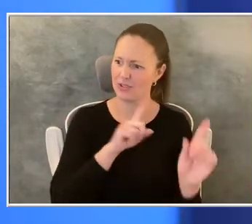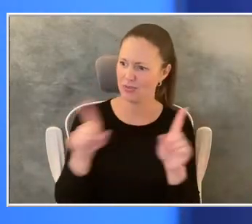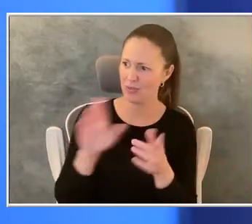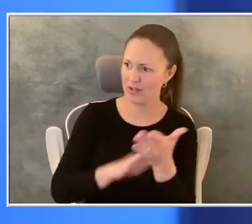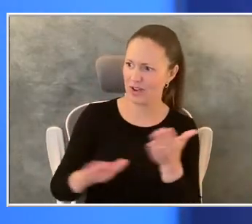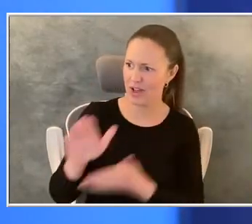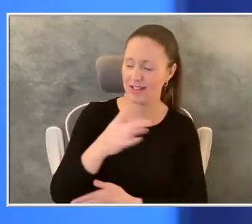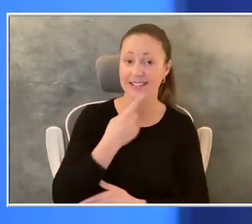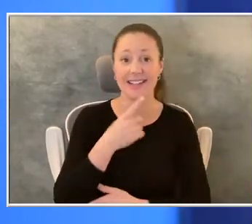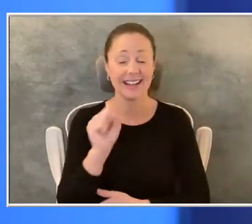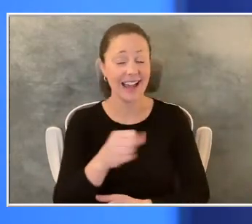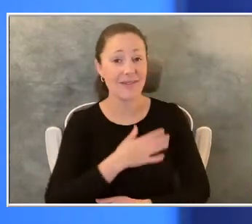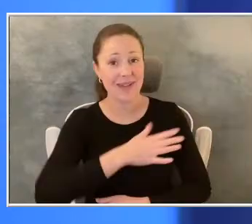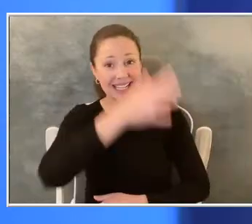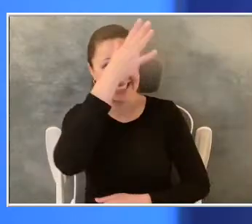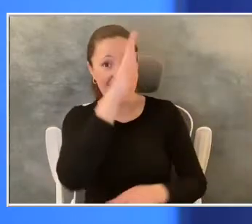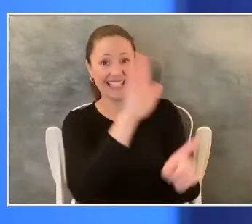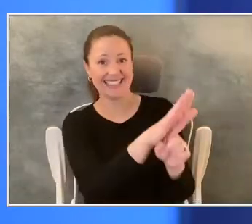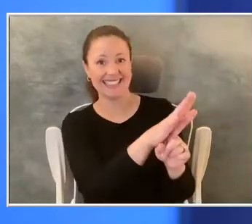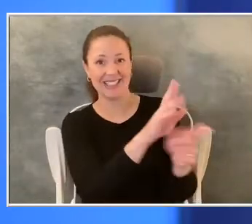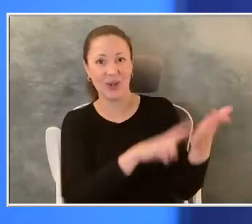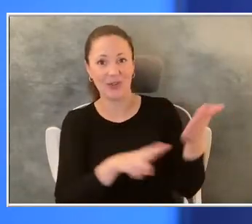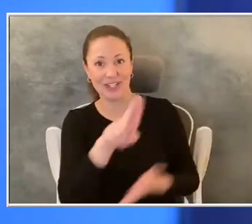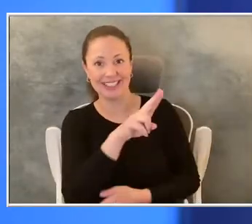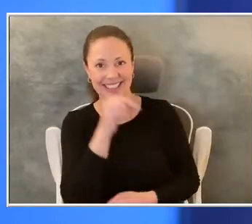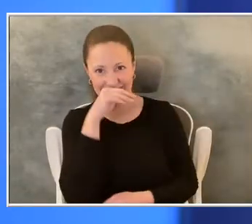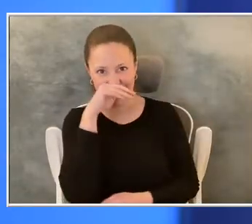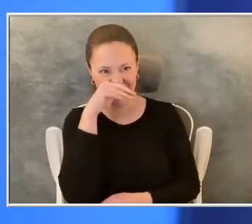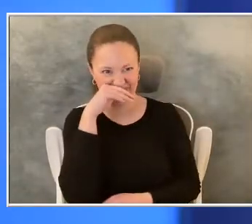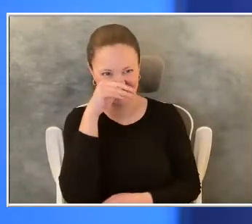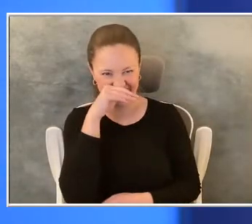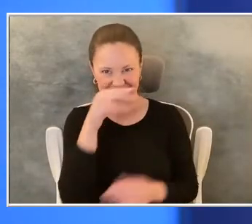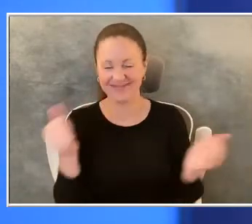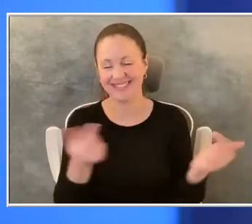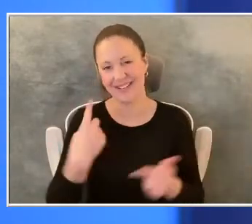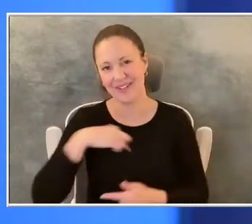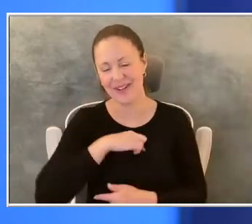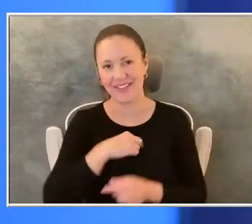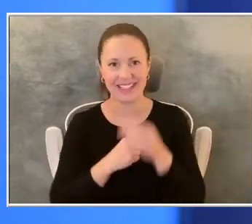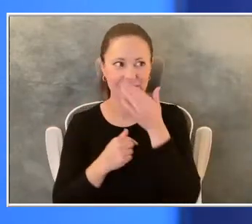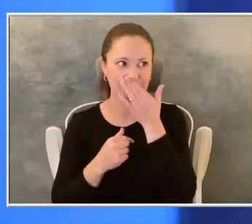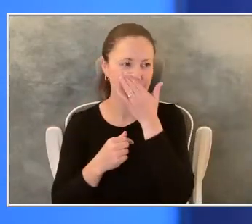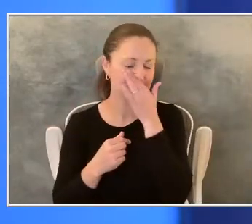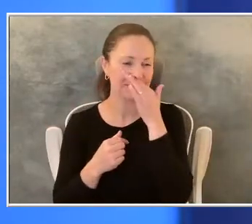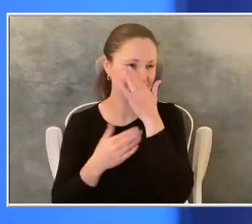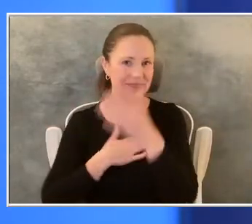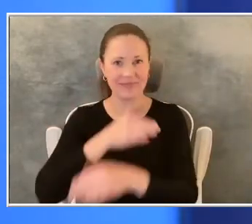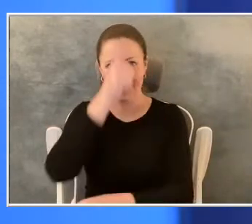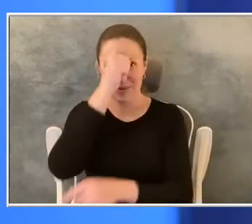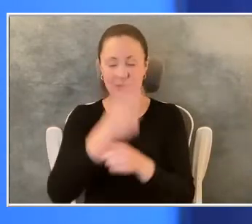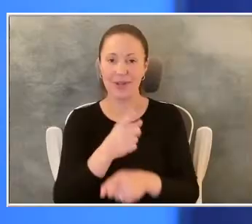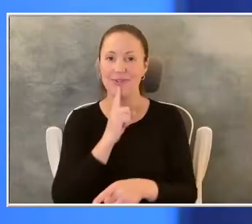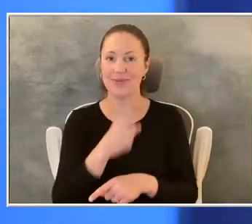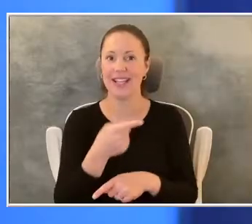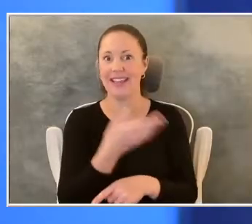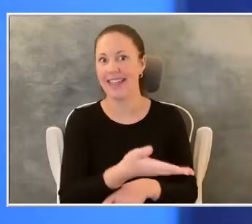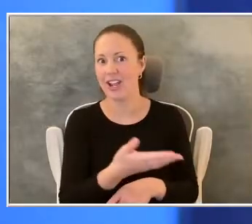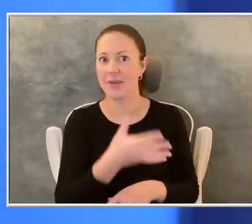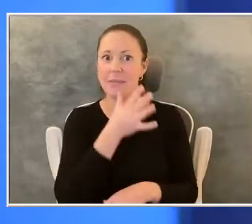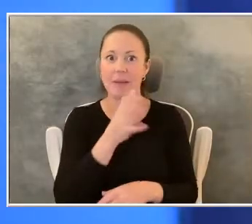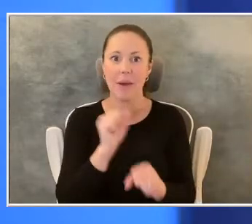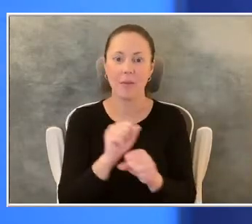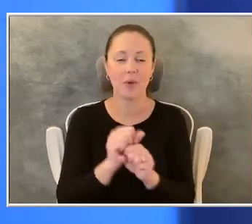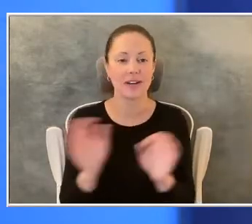university is where I went." Bet. All of us boys did, and my brothers. It was a family affair. My mom worked in the office getting